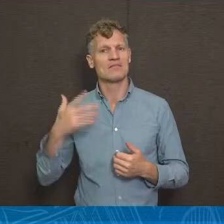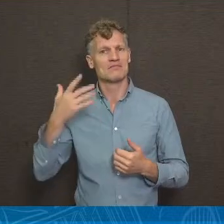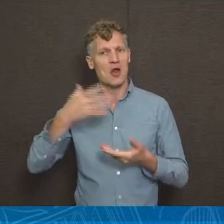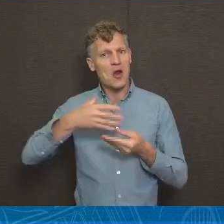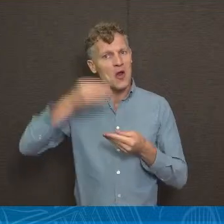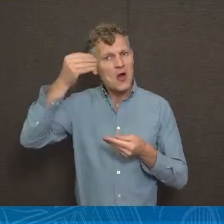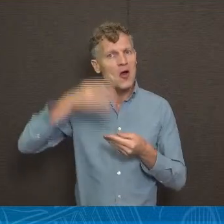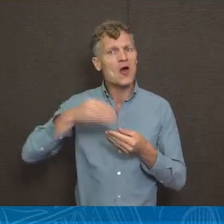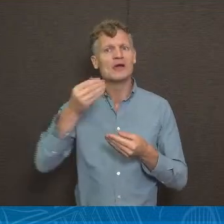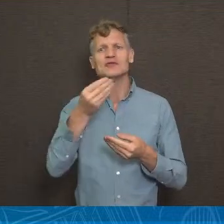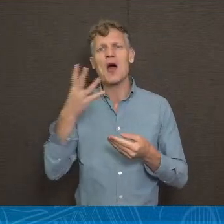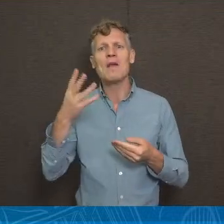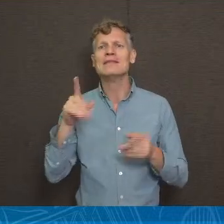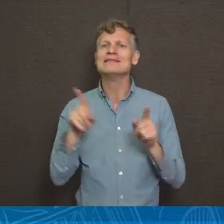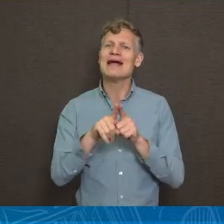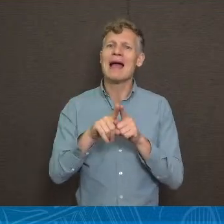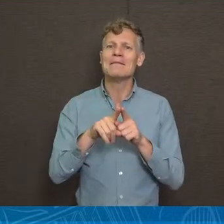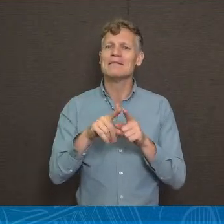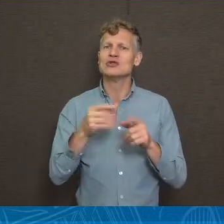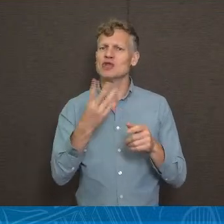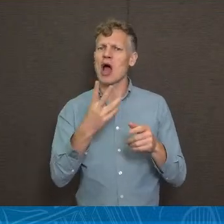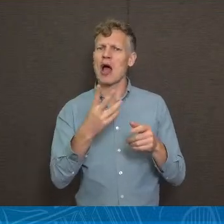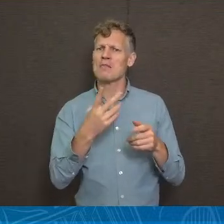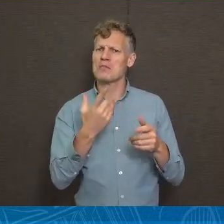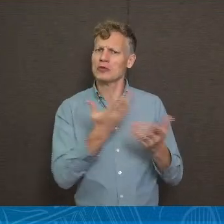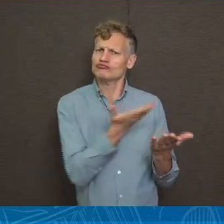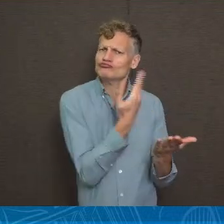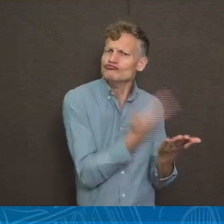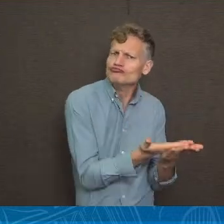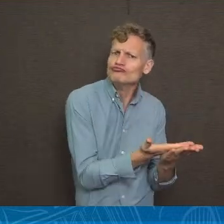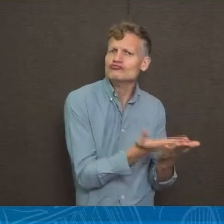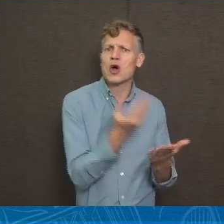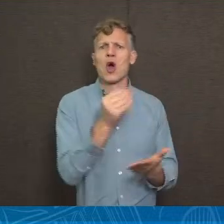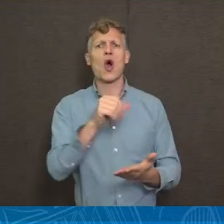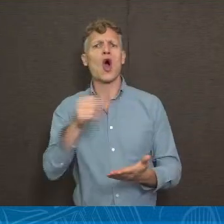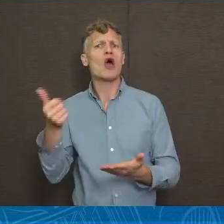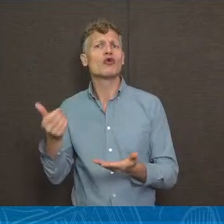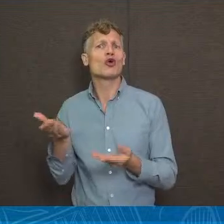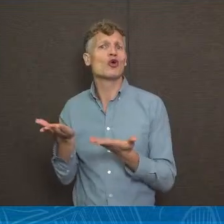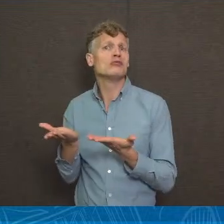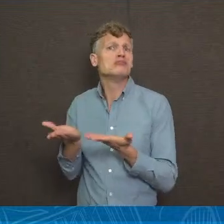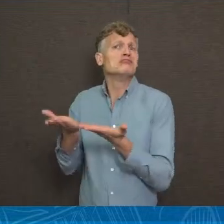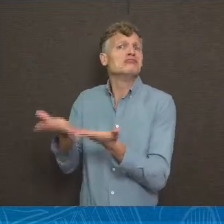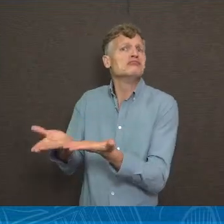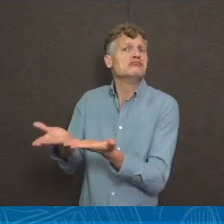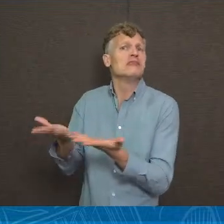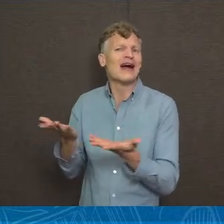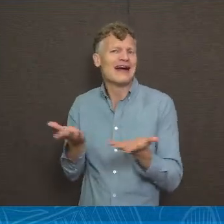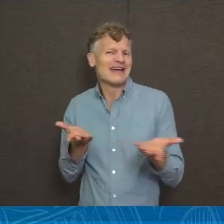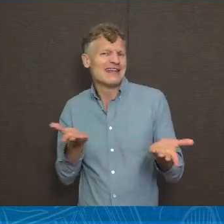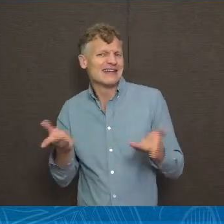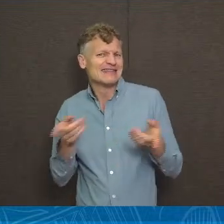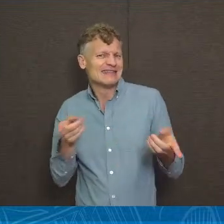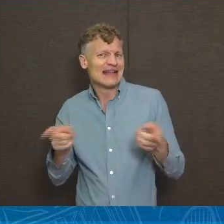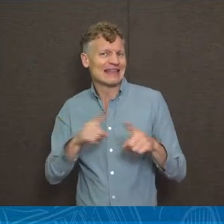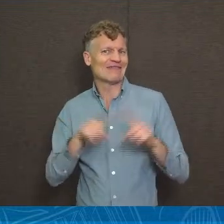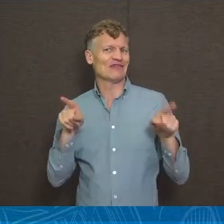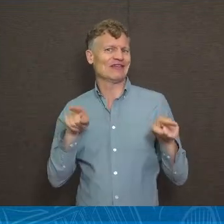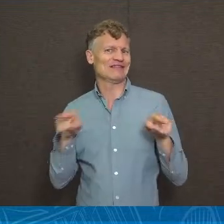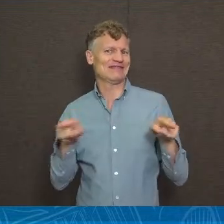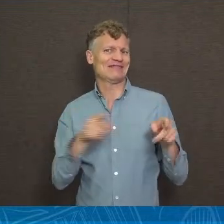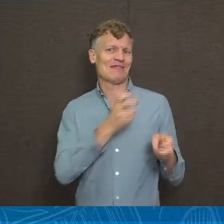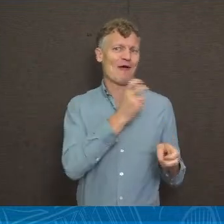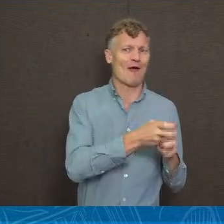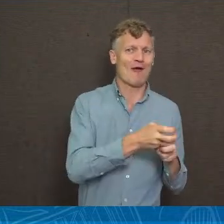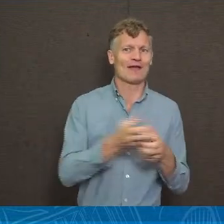soft articles and the shared responsibility and the community consultations, which was very necessary.